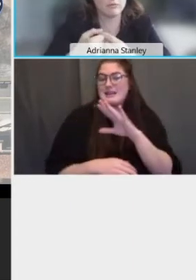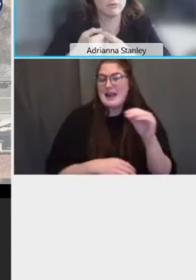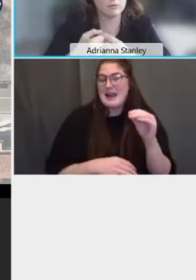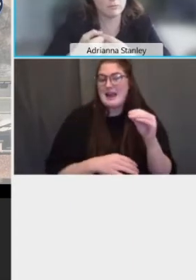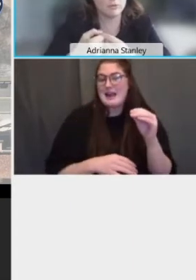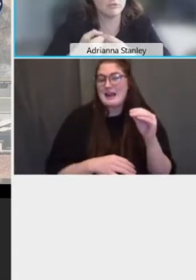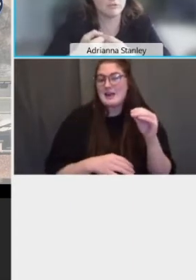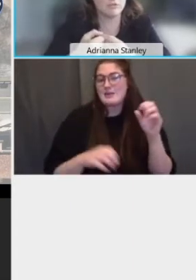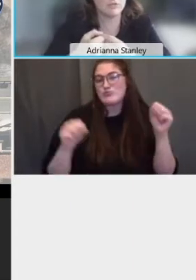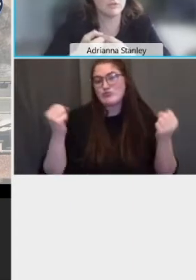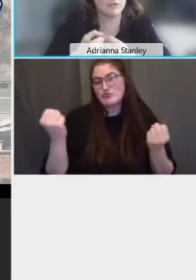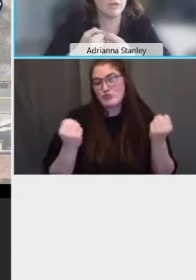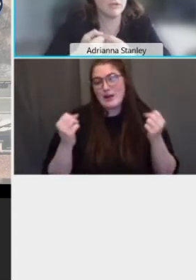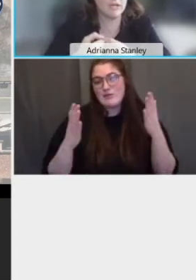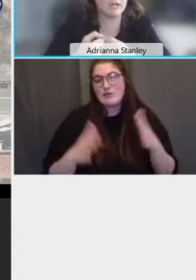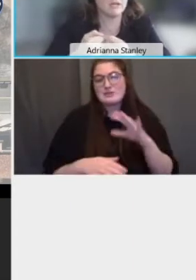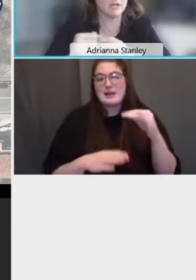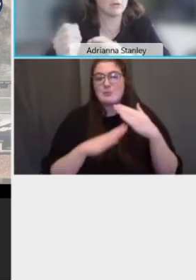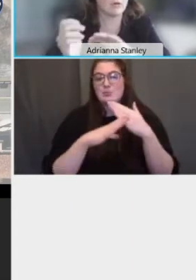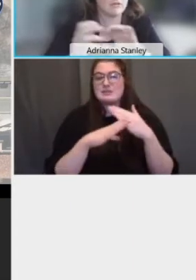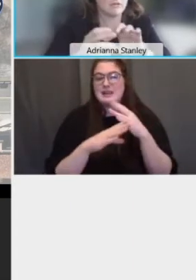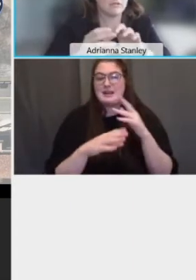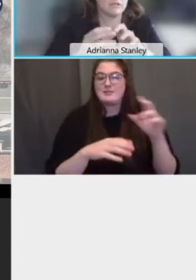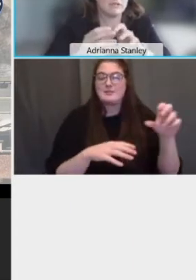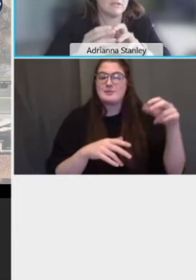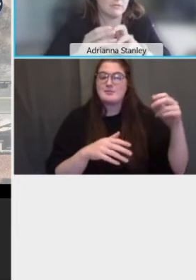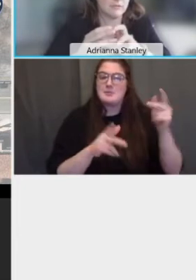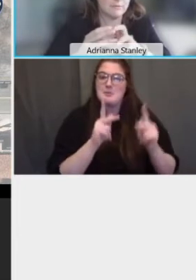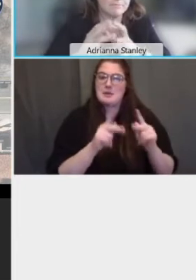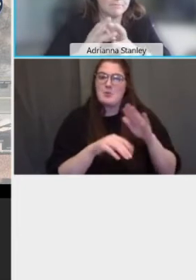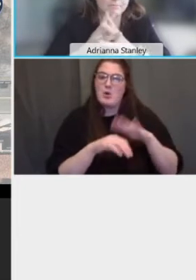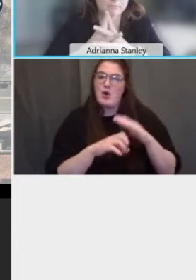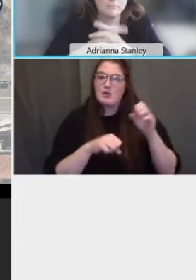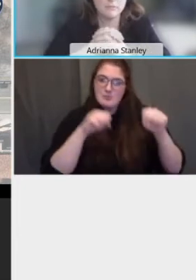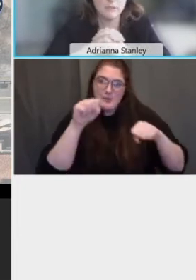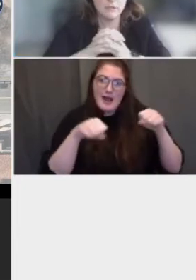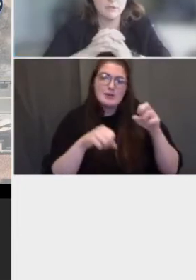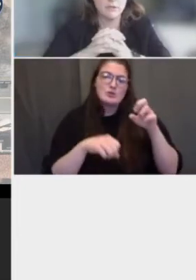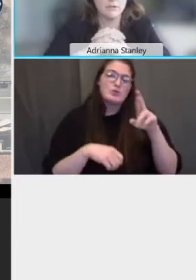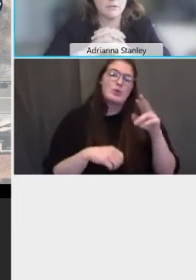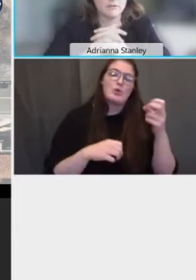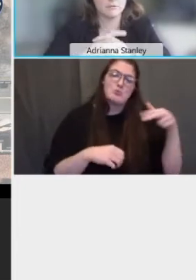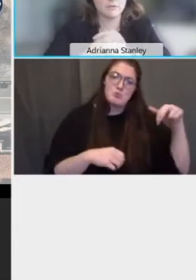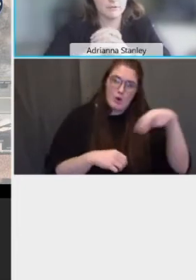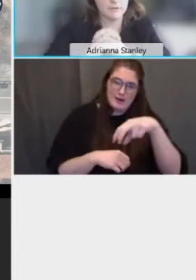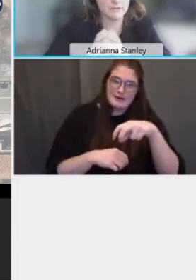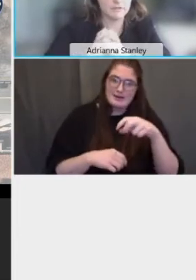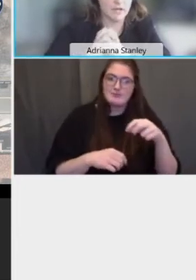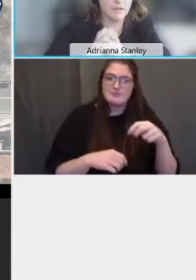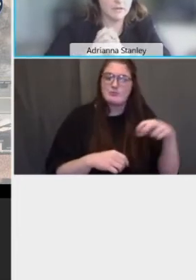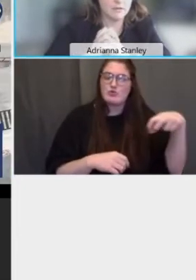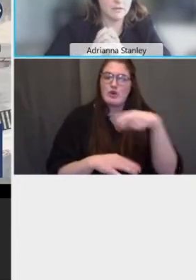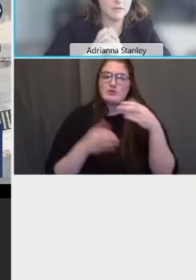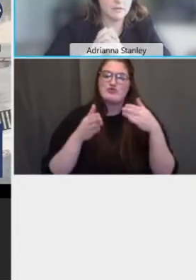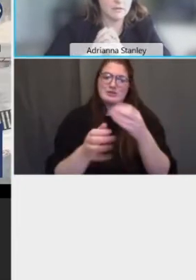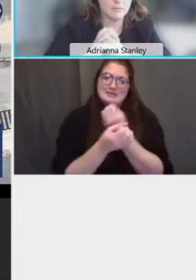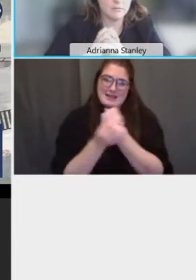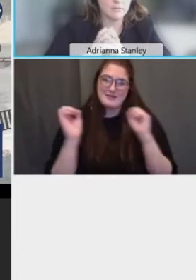those more vulnerable users so that they can get across the street safely. So if you go to the next